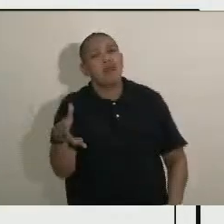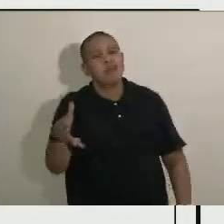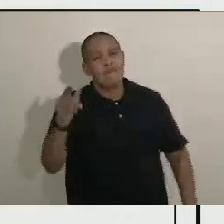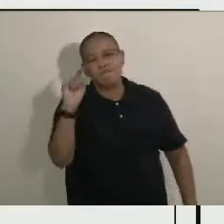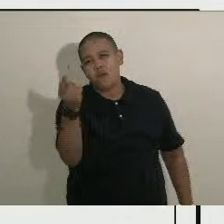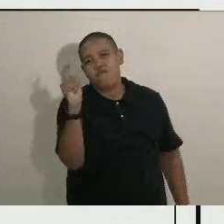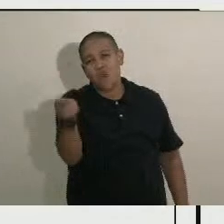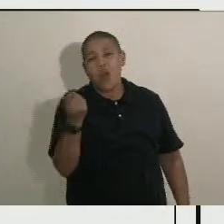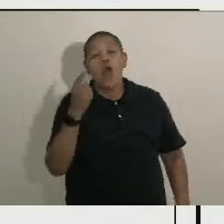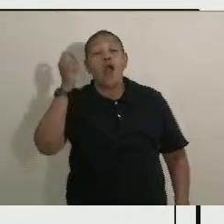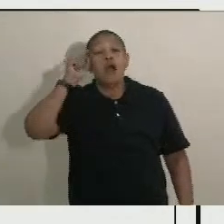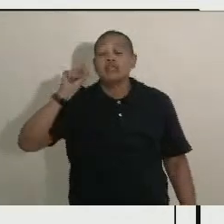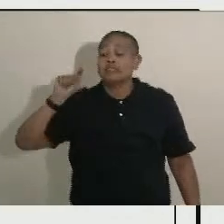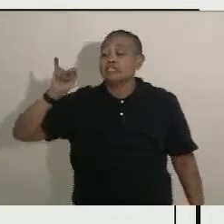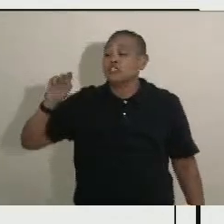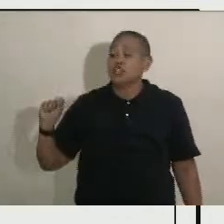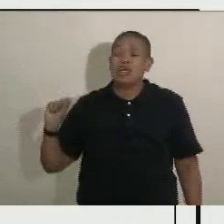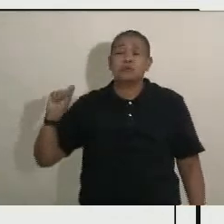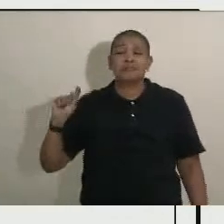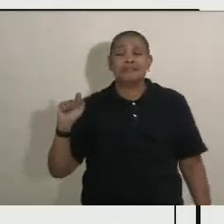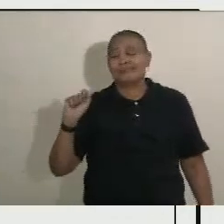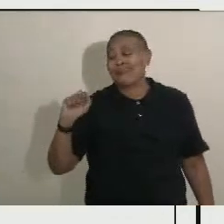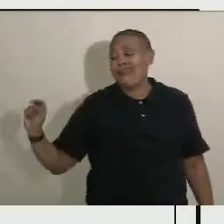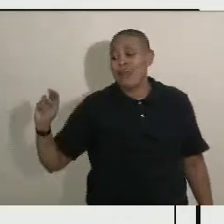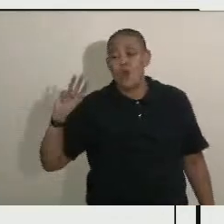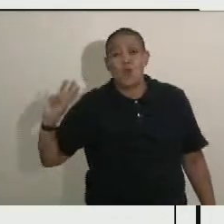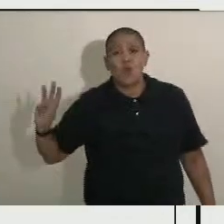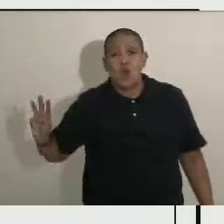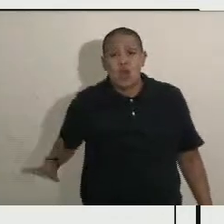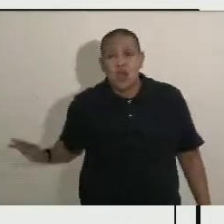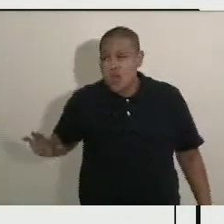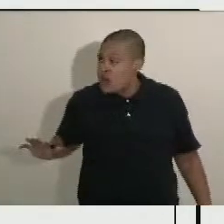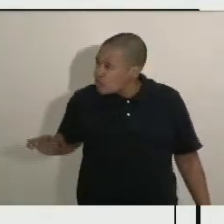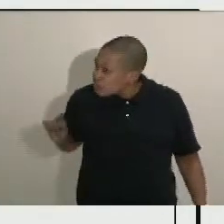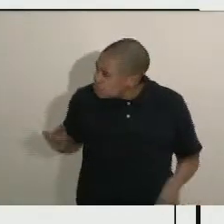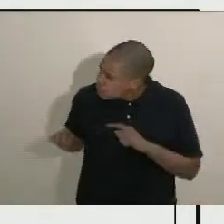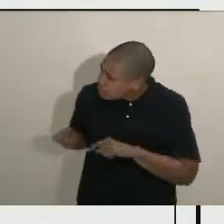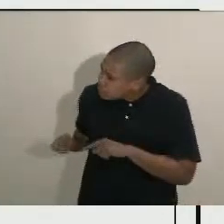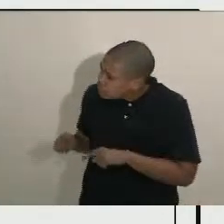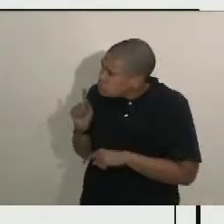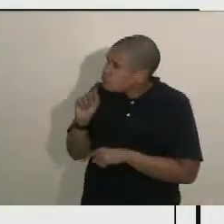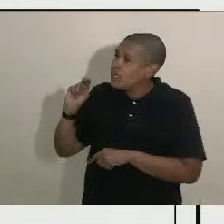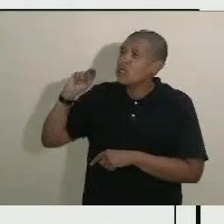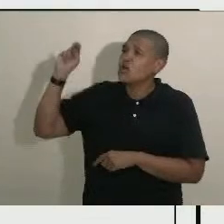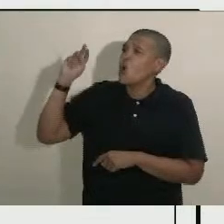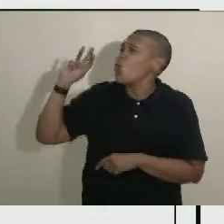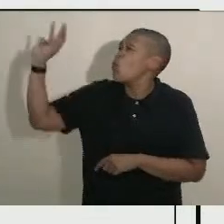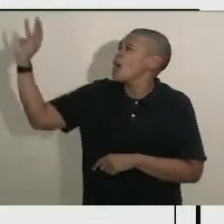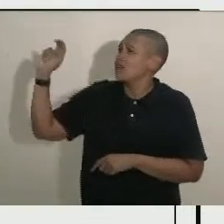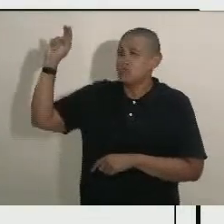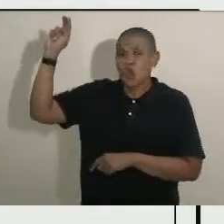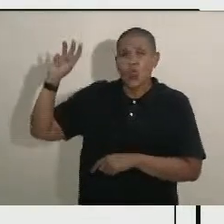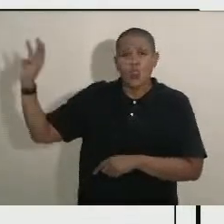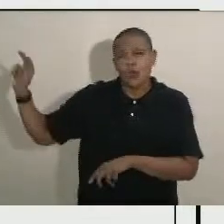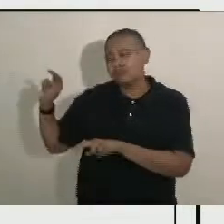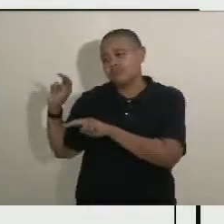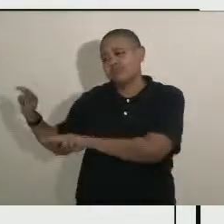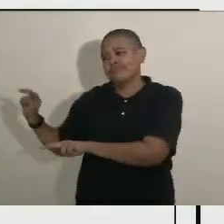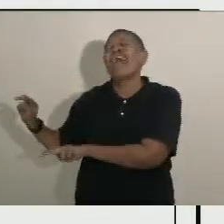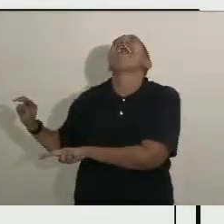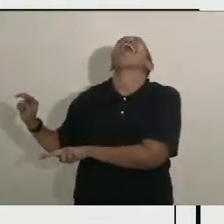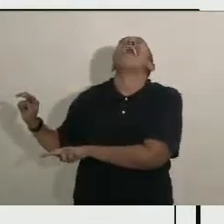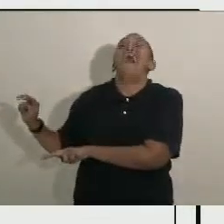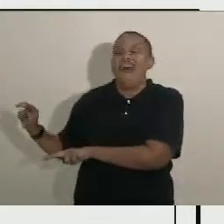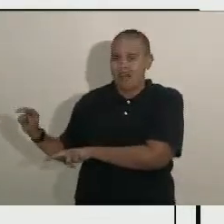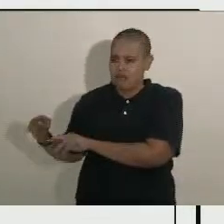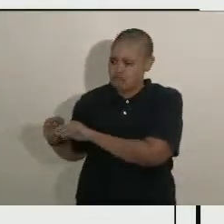that St. James, St. Anne, Westmoreland are cases on the northwestern side of the country where we're seeing the number